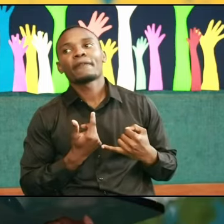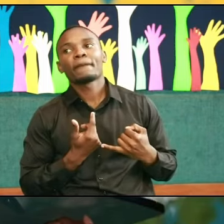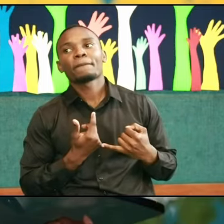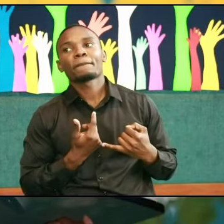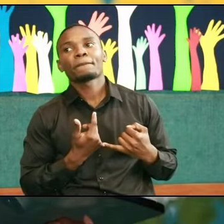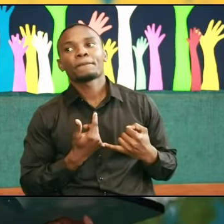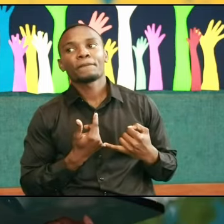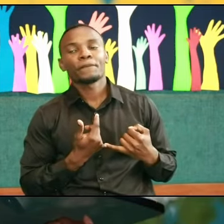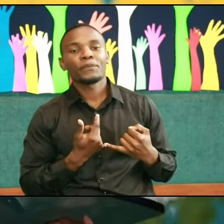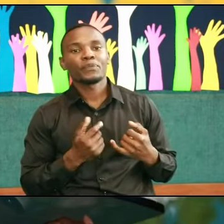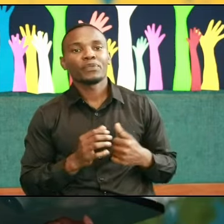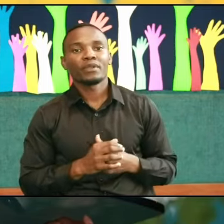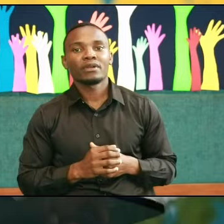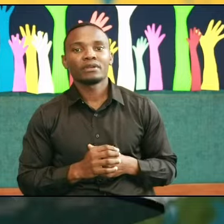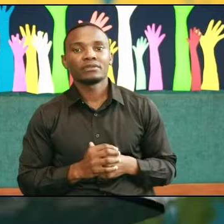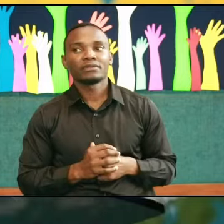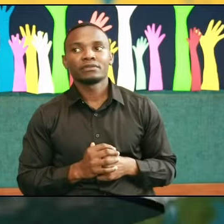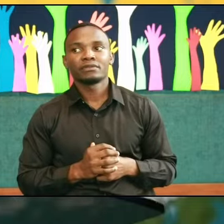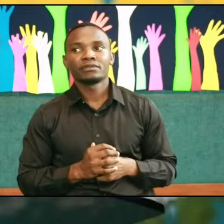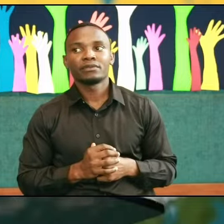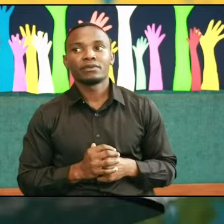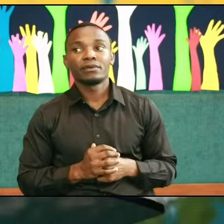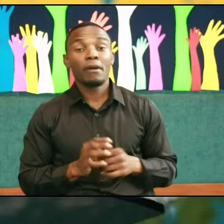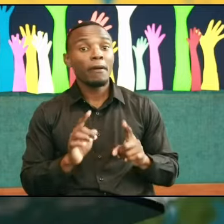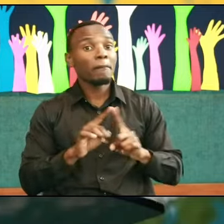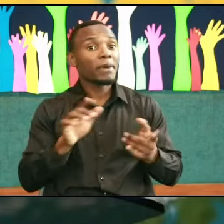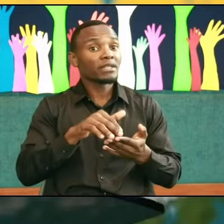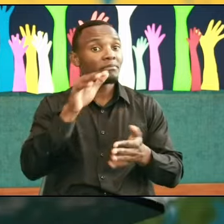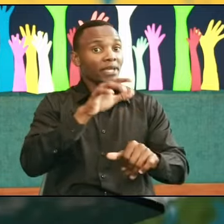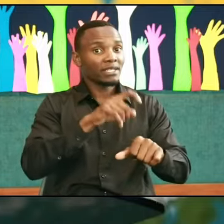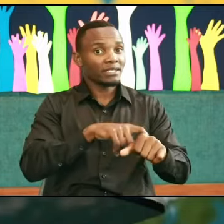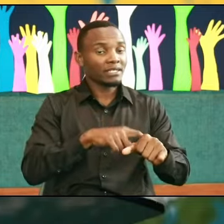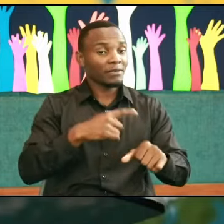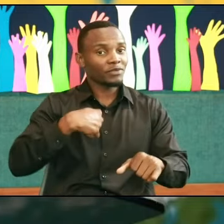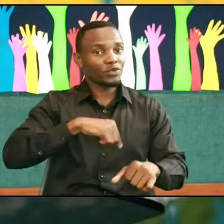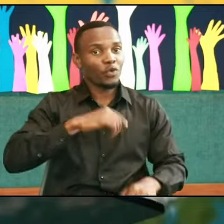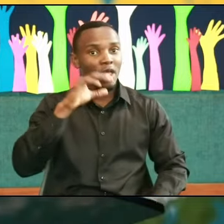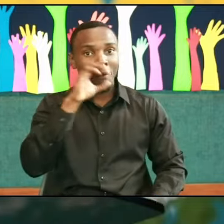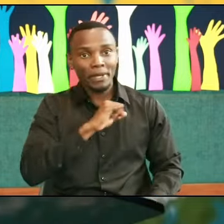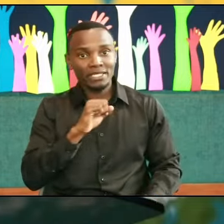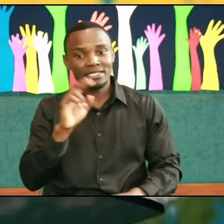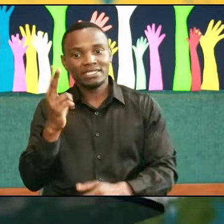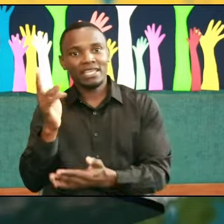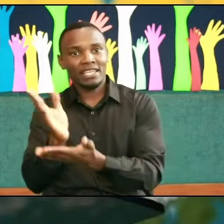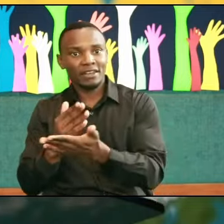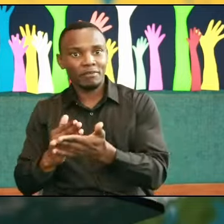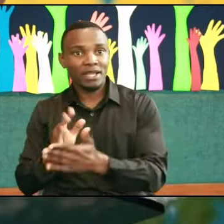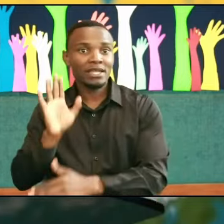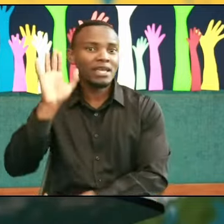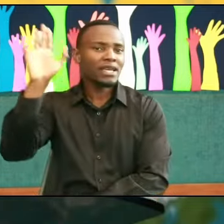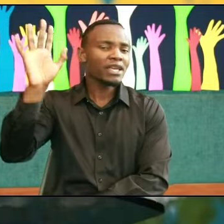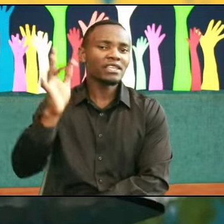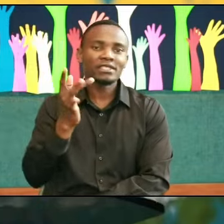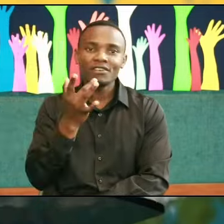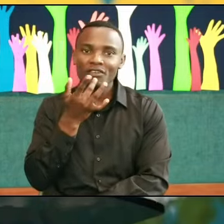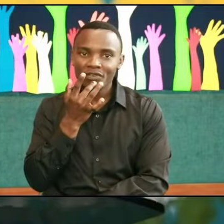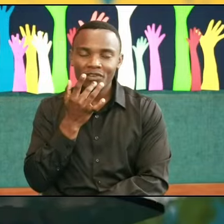For a night, but joy comes in the morning. But most of the time we miss the second line. His favor is for